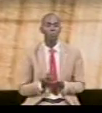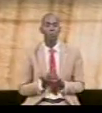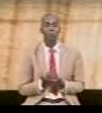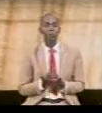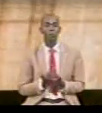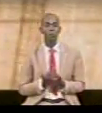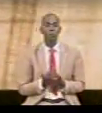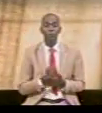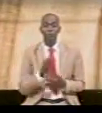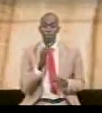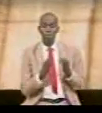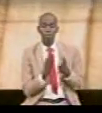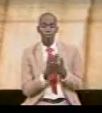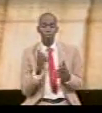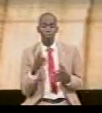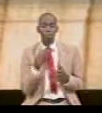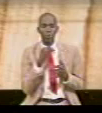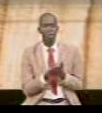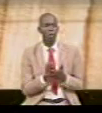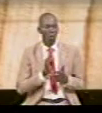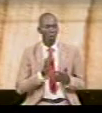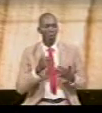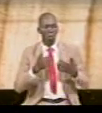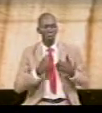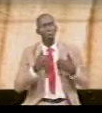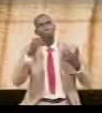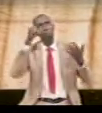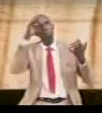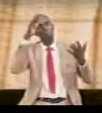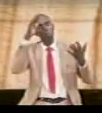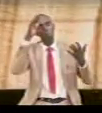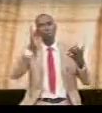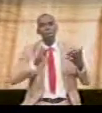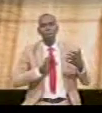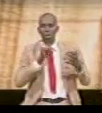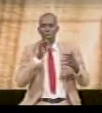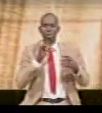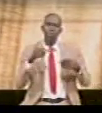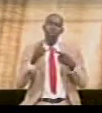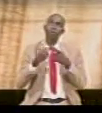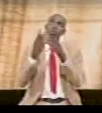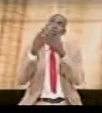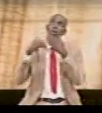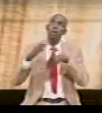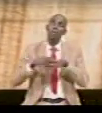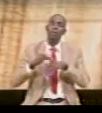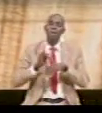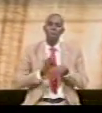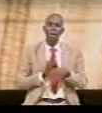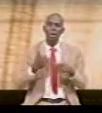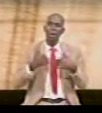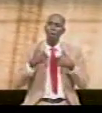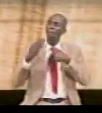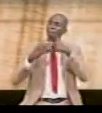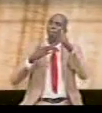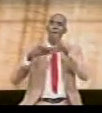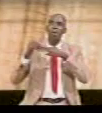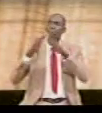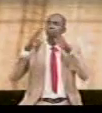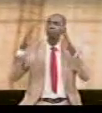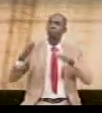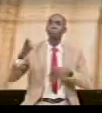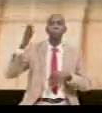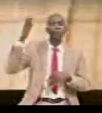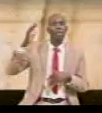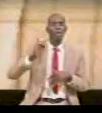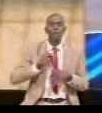If somebody says, I have hope, I'll get to heaven. I have mansions there. I have inheritance in